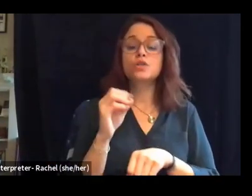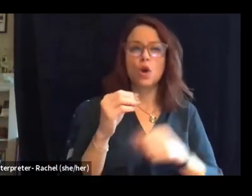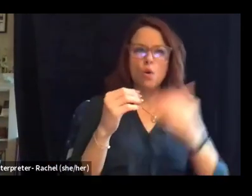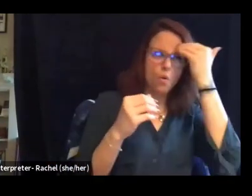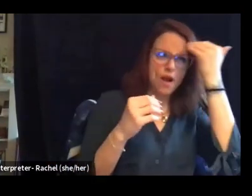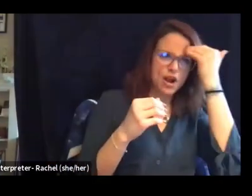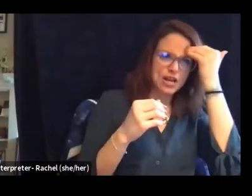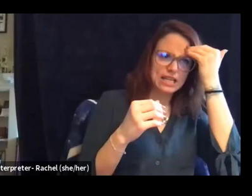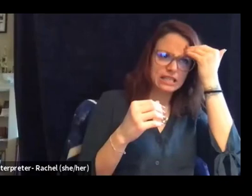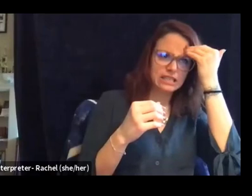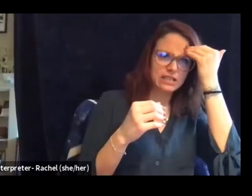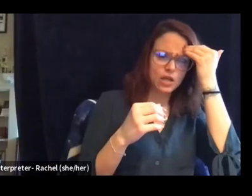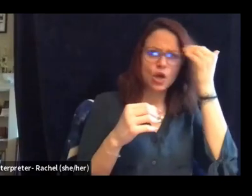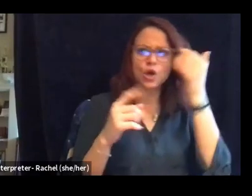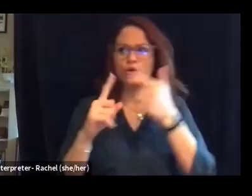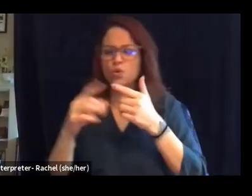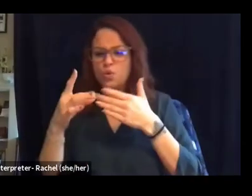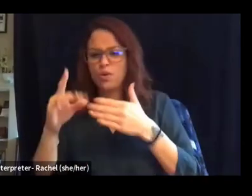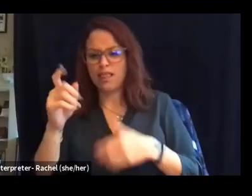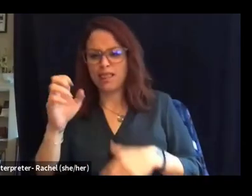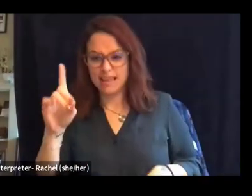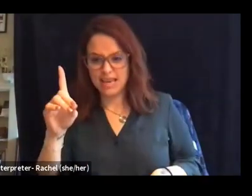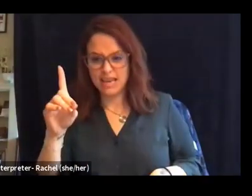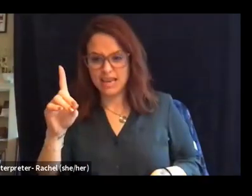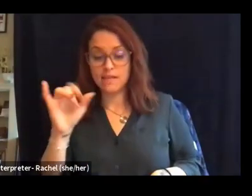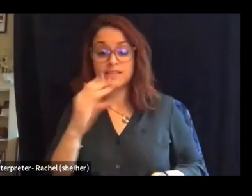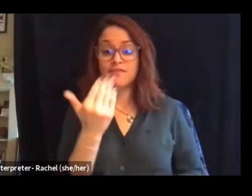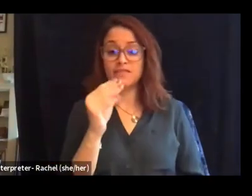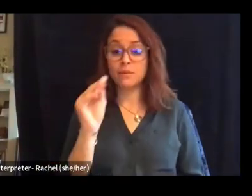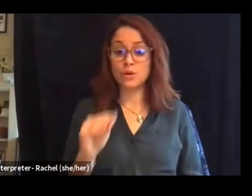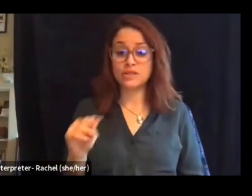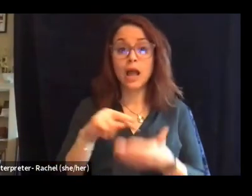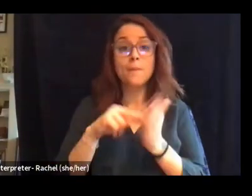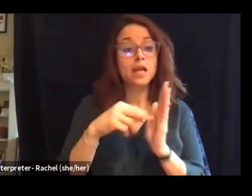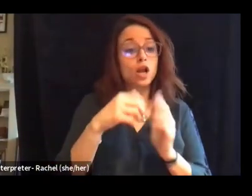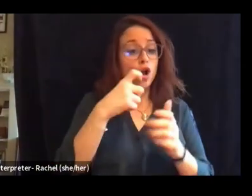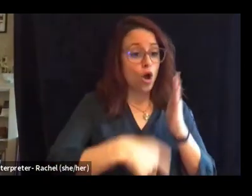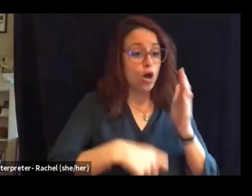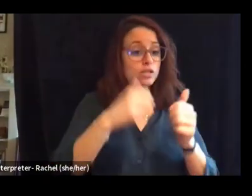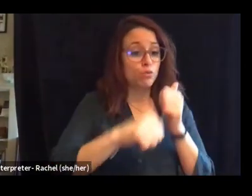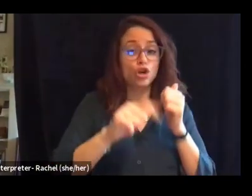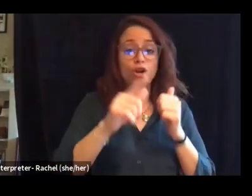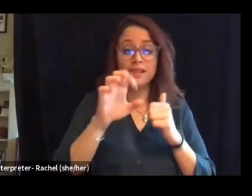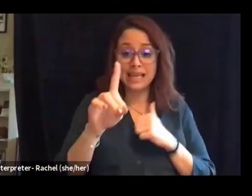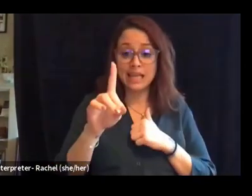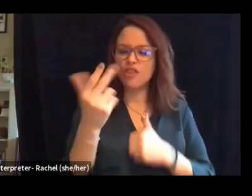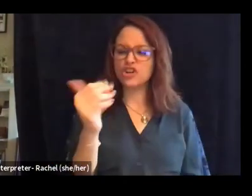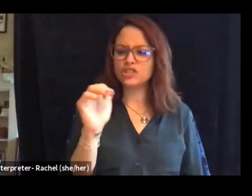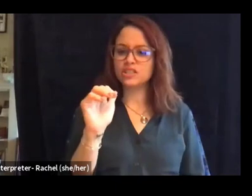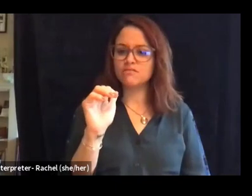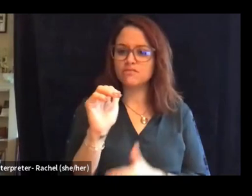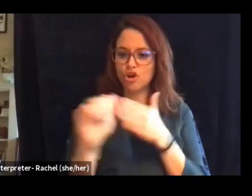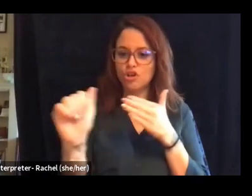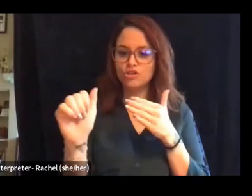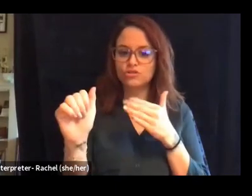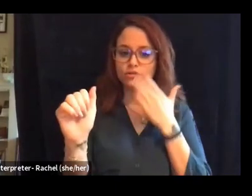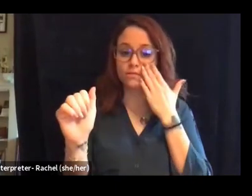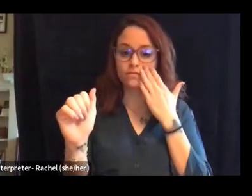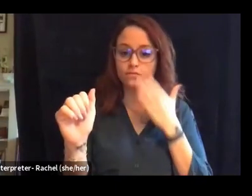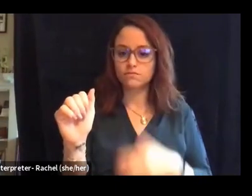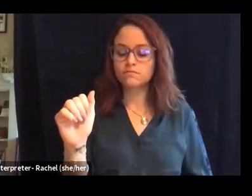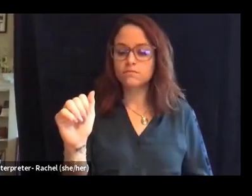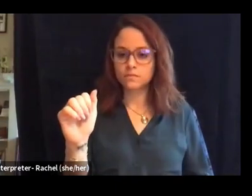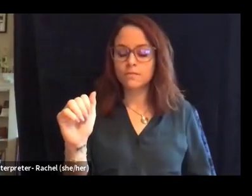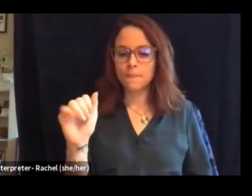is 15%, right? So my cost per lead is $13. So $2 divided by 15% is